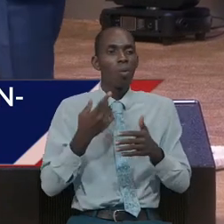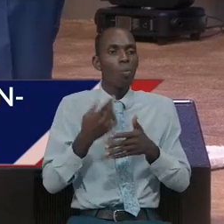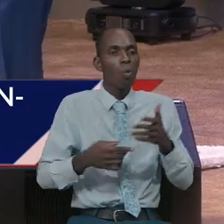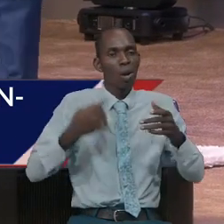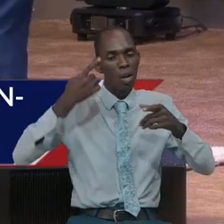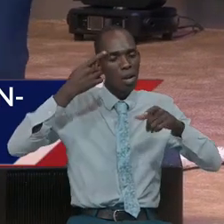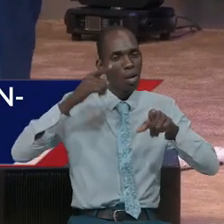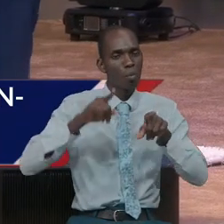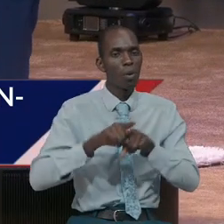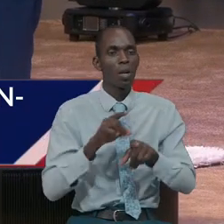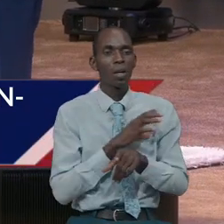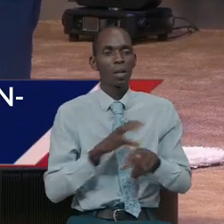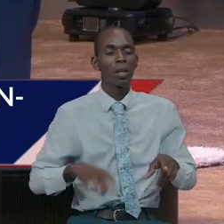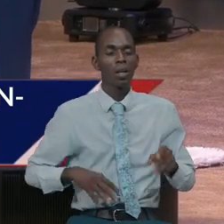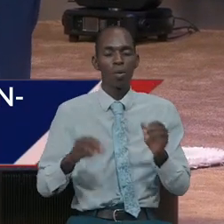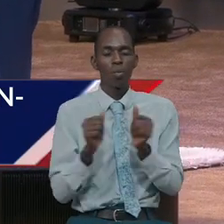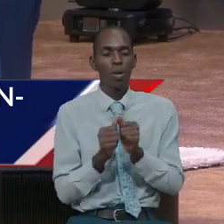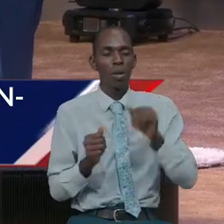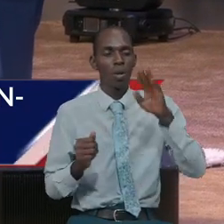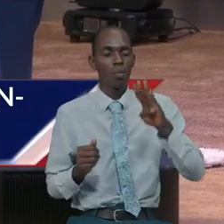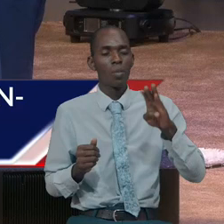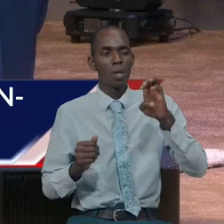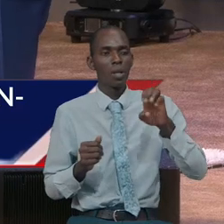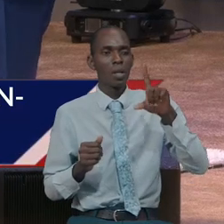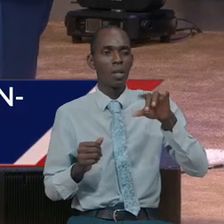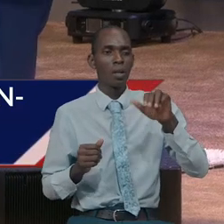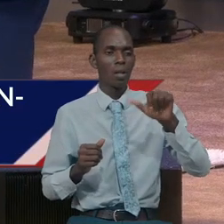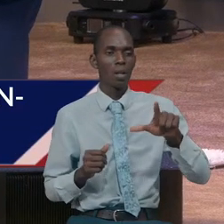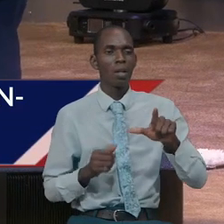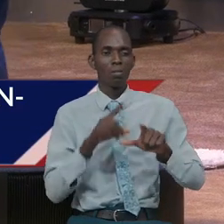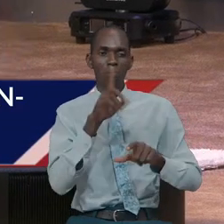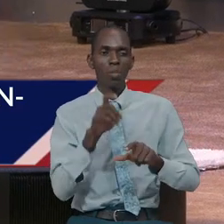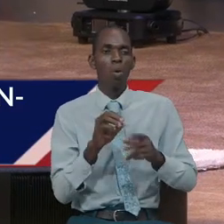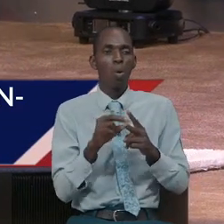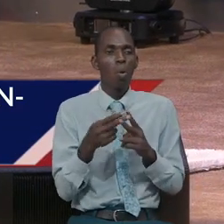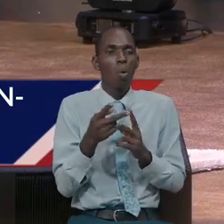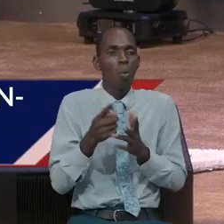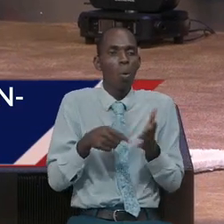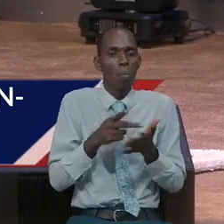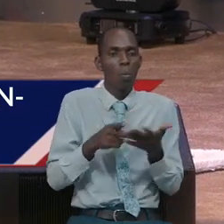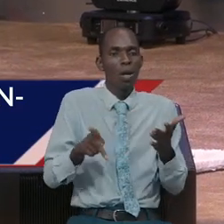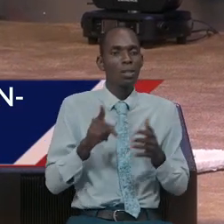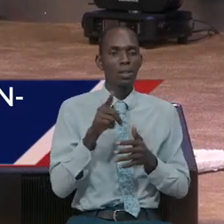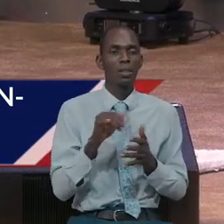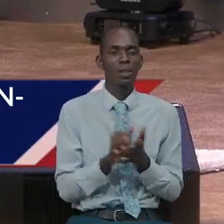with Belial? And what part has he that believeth with infidels?